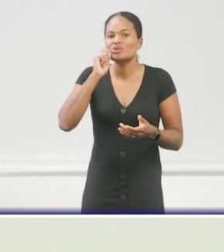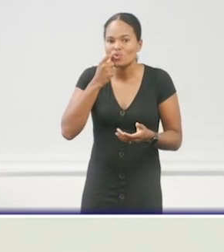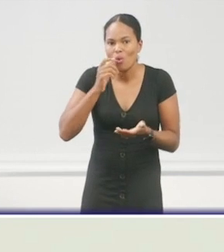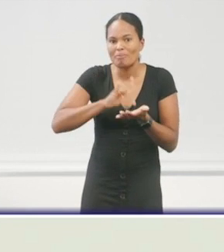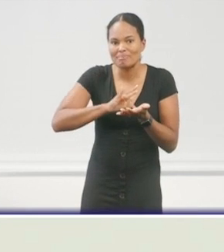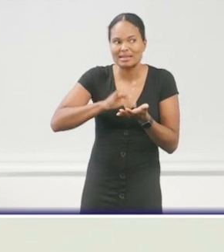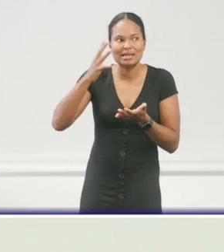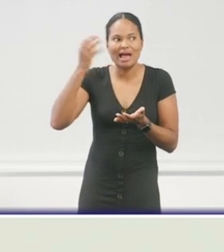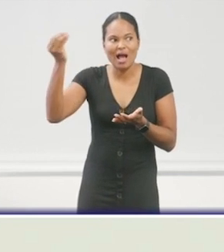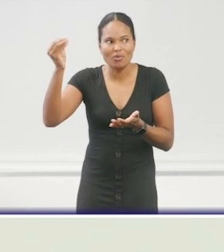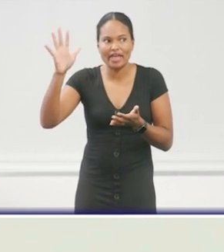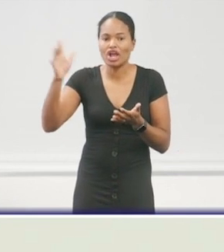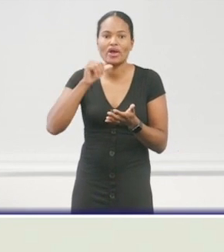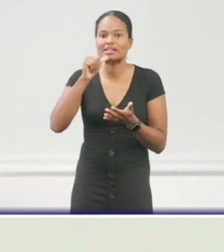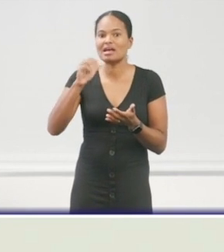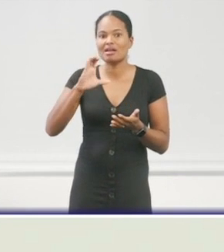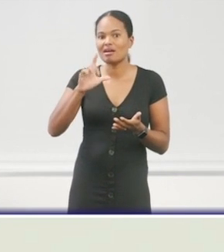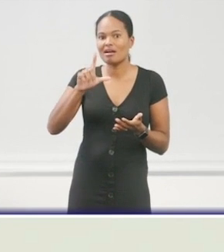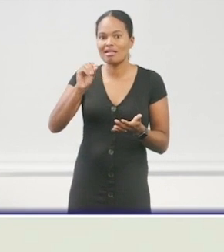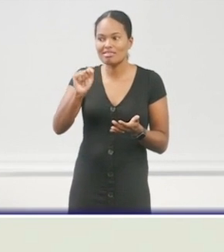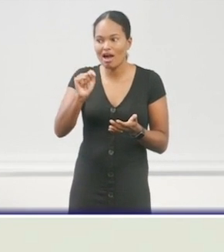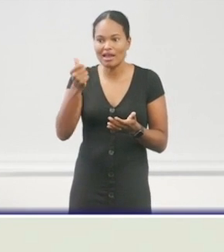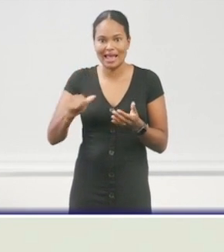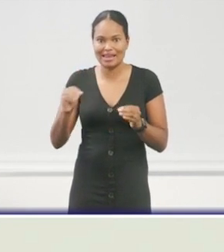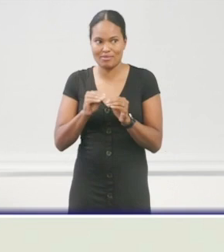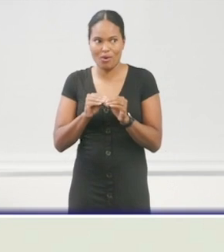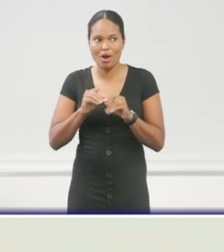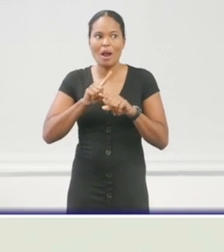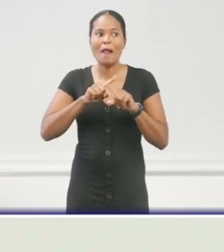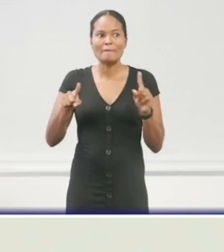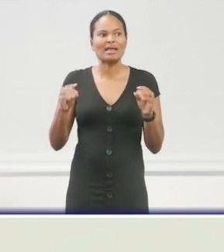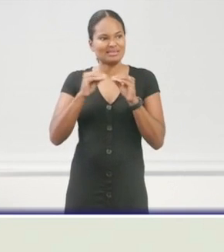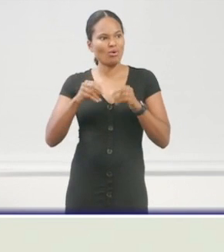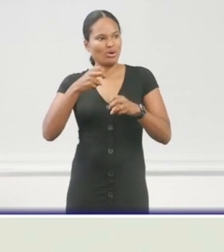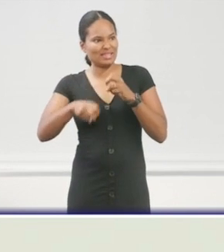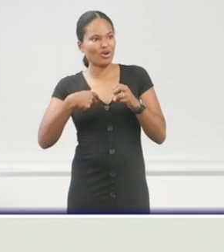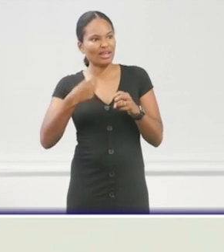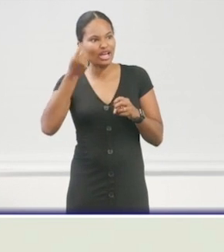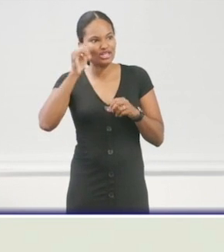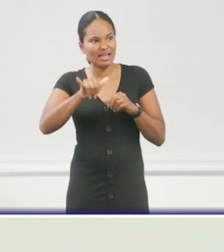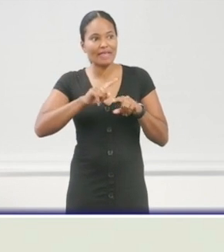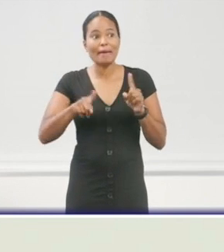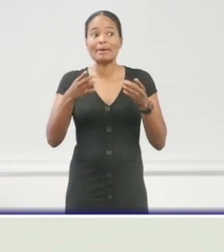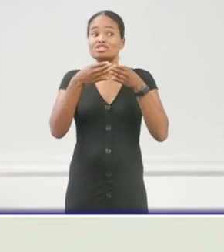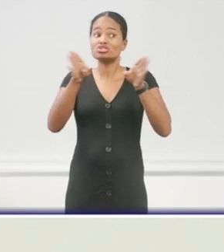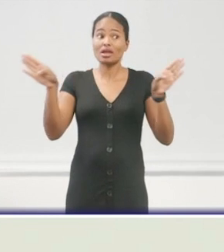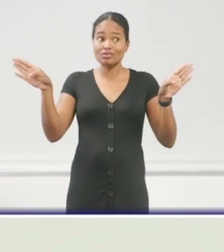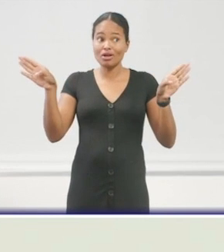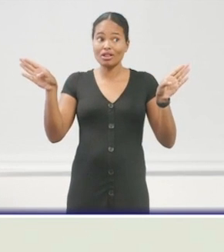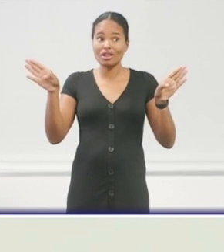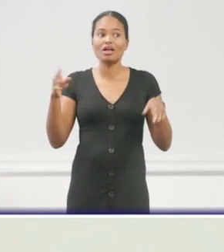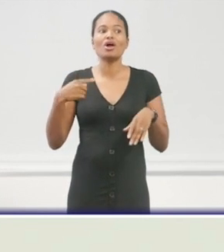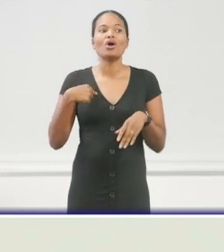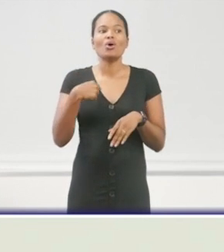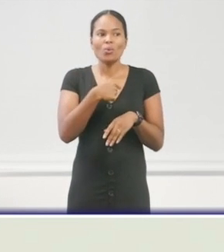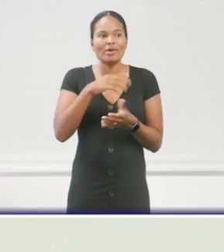there that make us not clot anymore. So that could be a little bit more difficult. I understand that. But in generalities, we